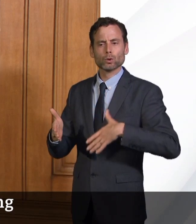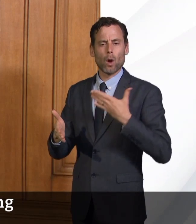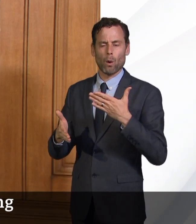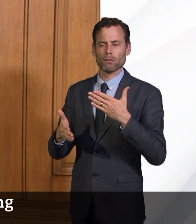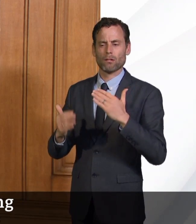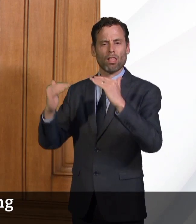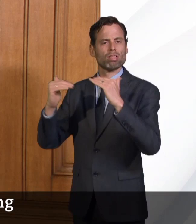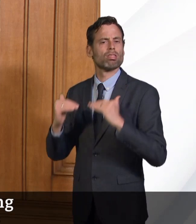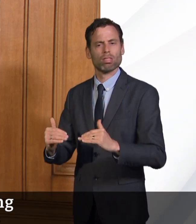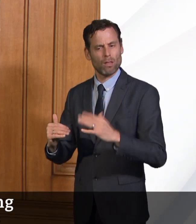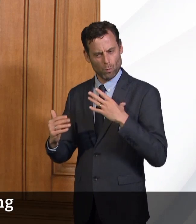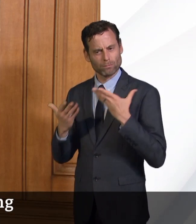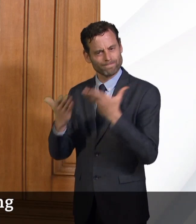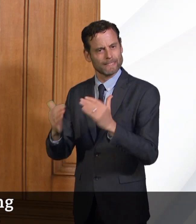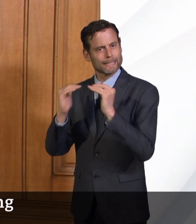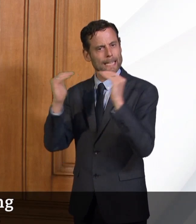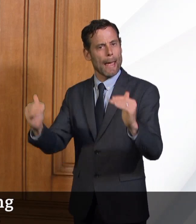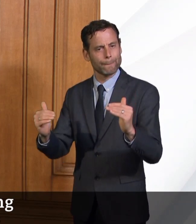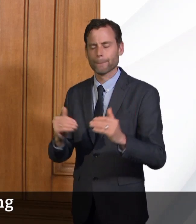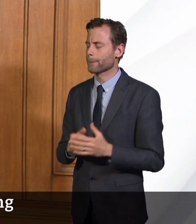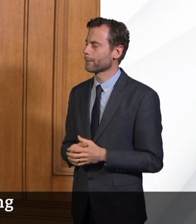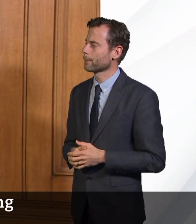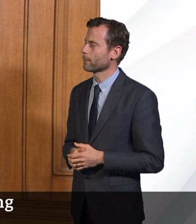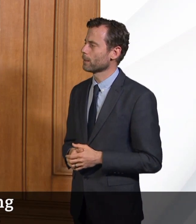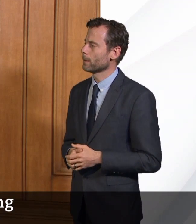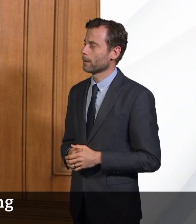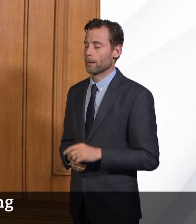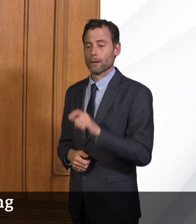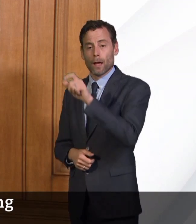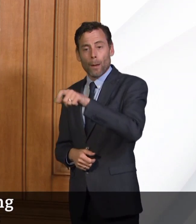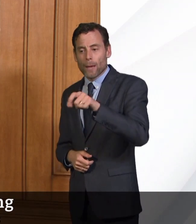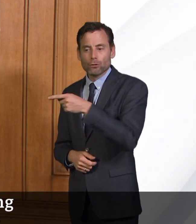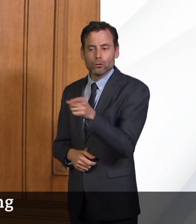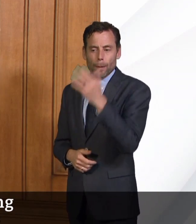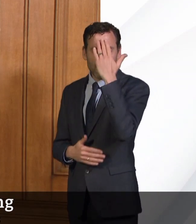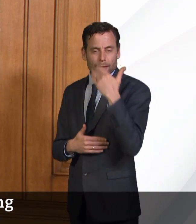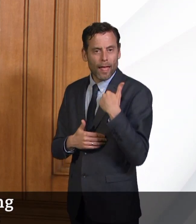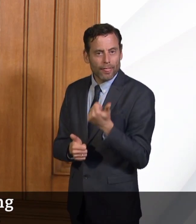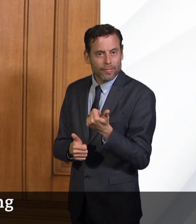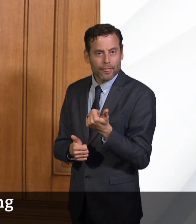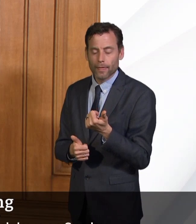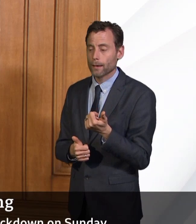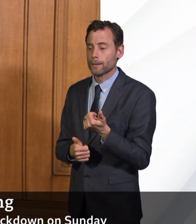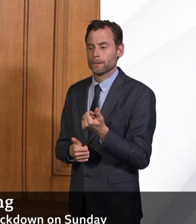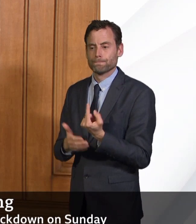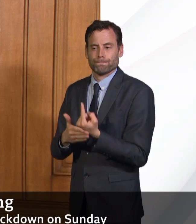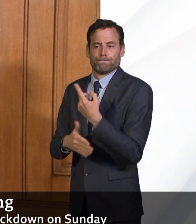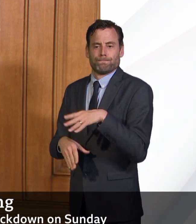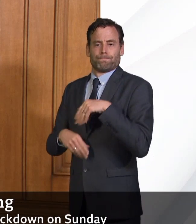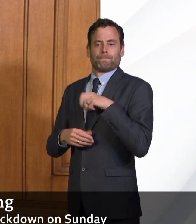focus. In terms of patients with mental health who are unfortunately dying